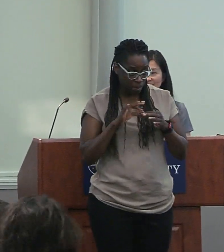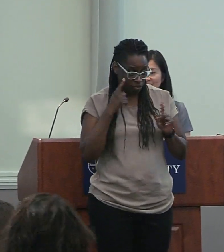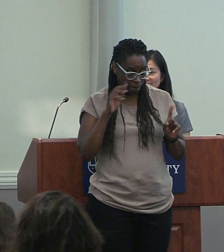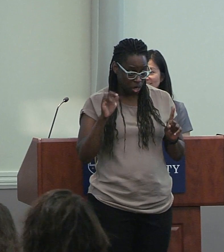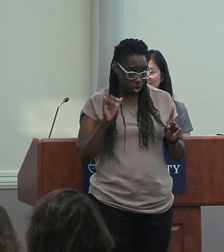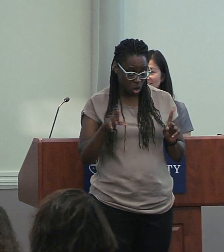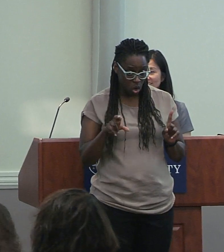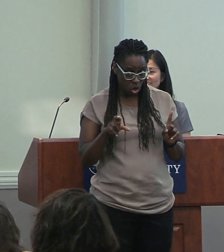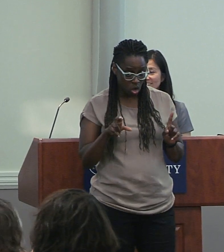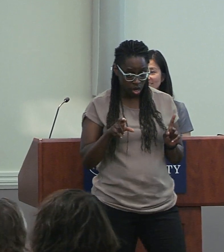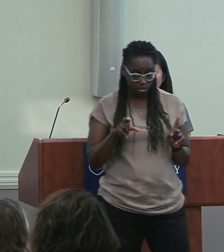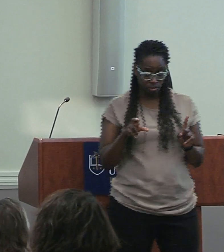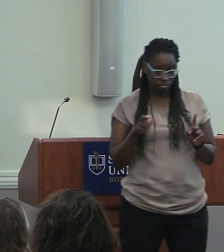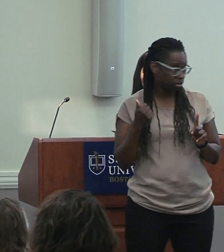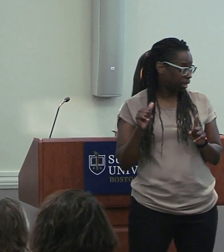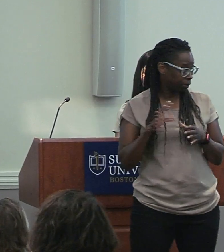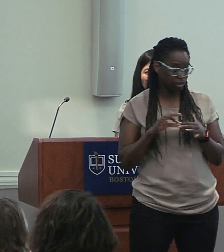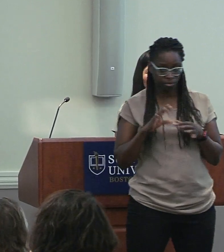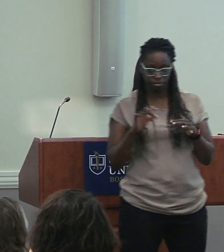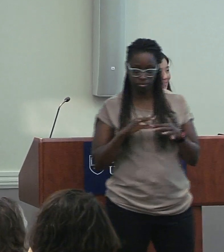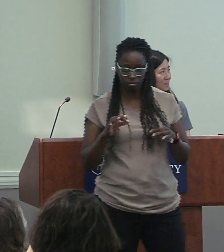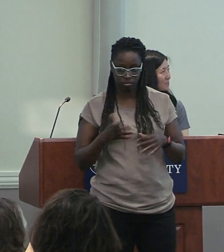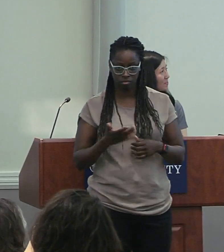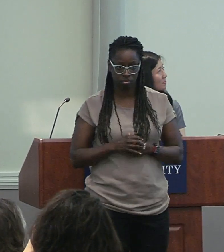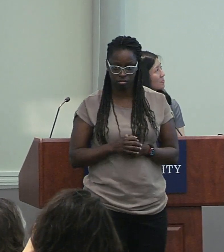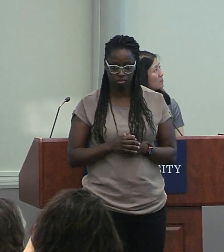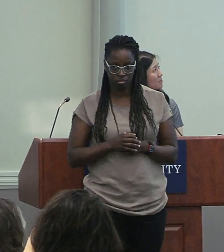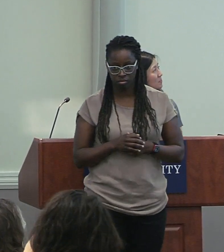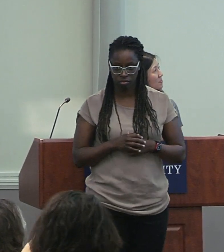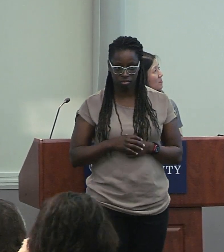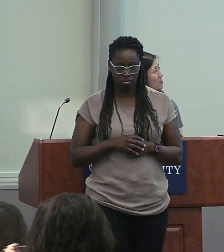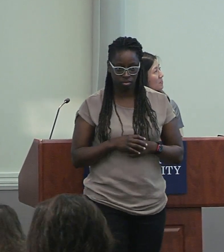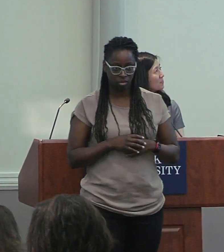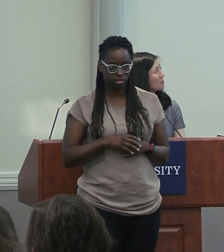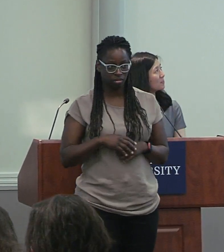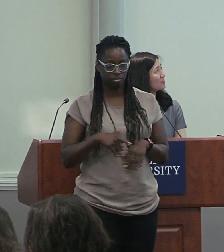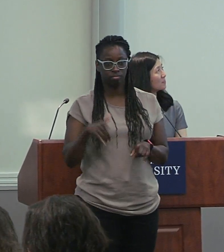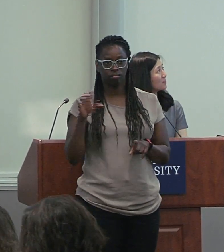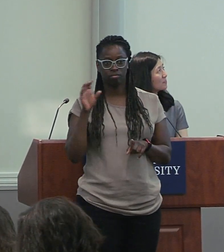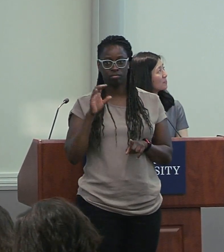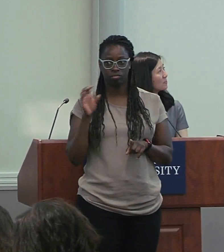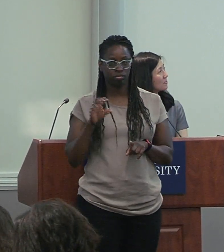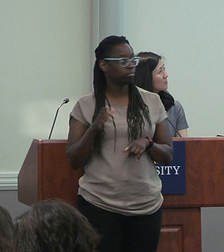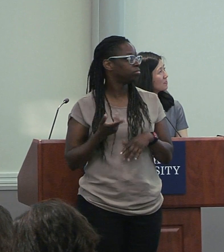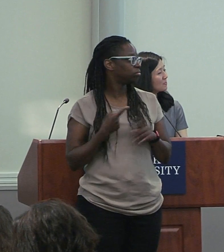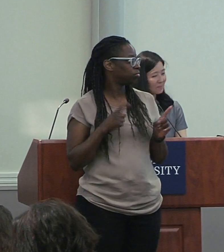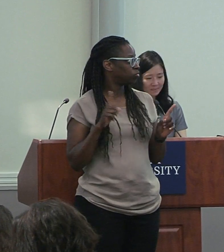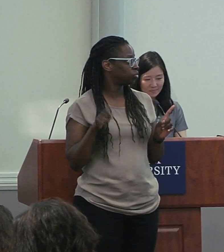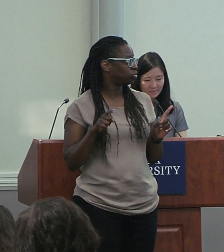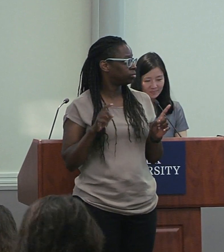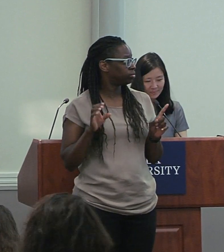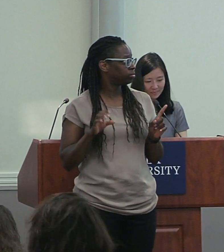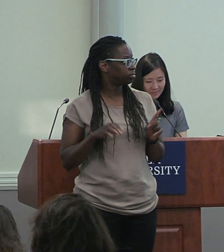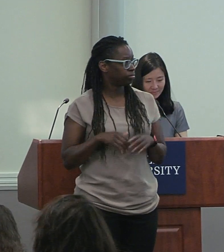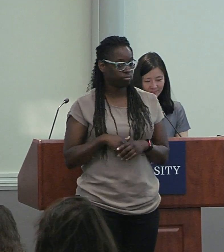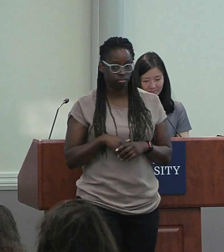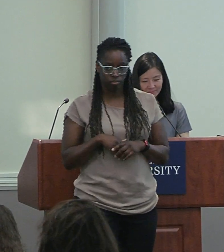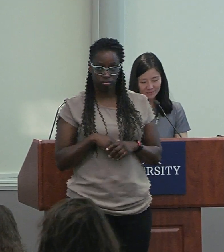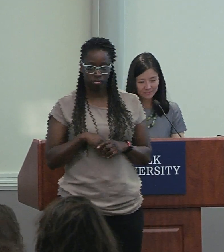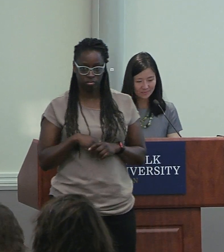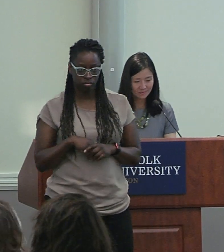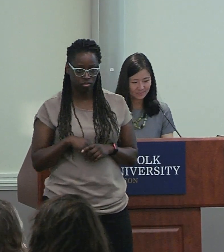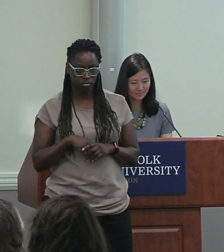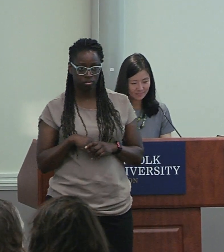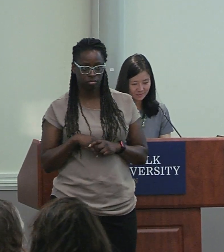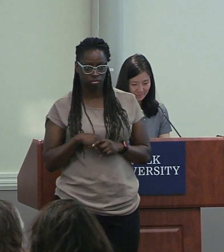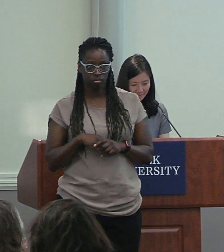Anyone on Zoom? I see one on Zoom. Yep. I'm going to ask Kevin Heaton to unmute and